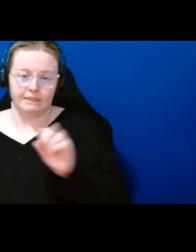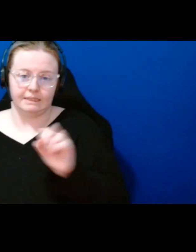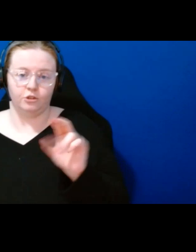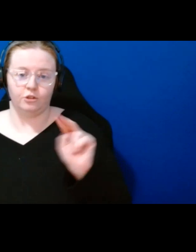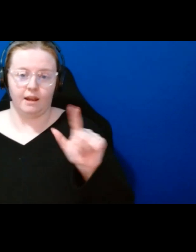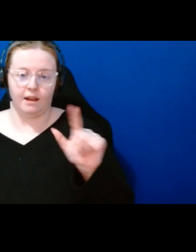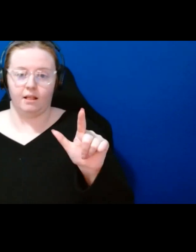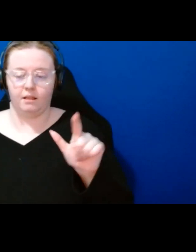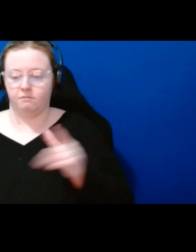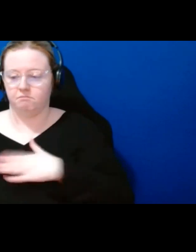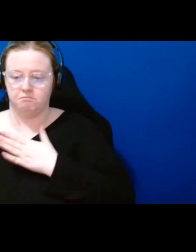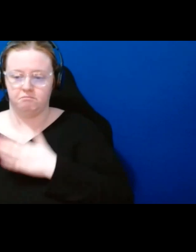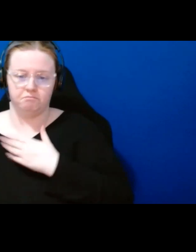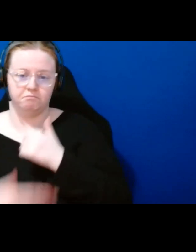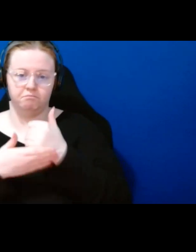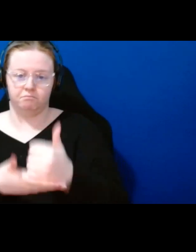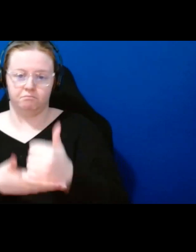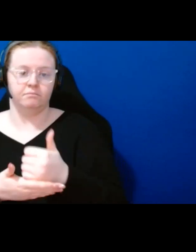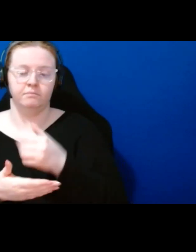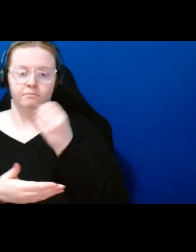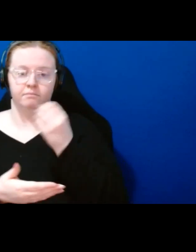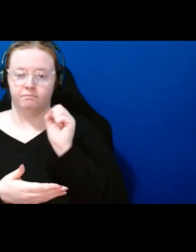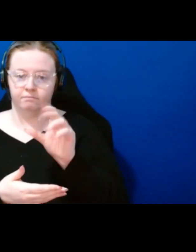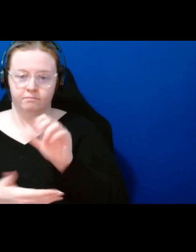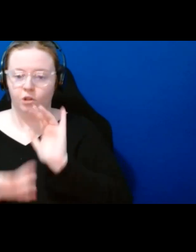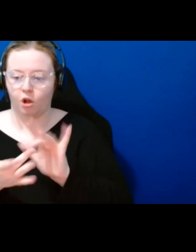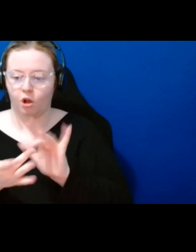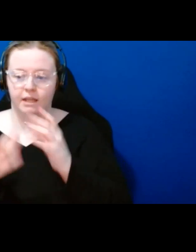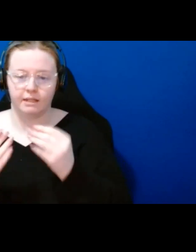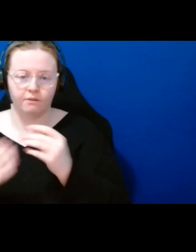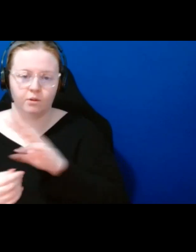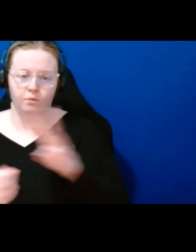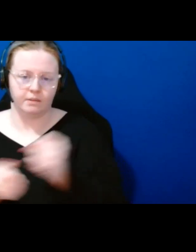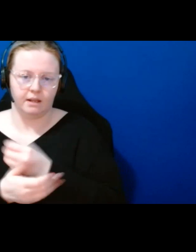happy to give you the information, the contact website information, anything that you need.